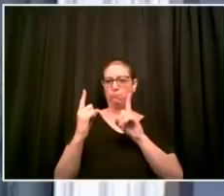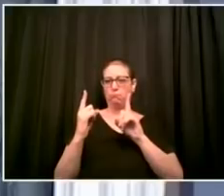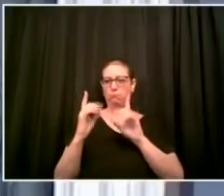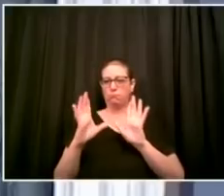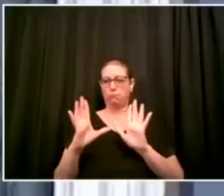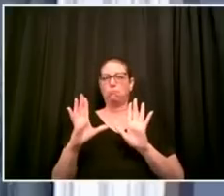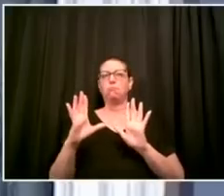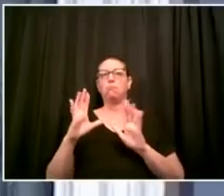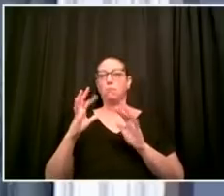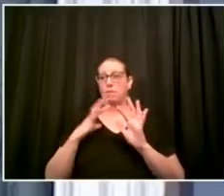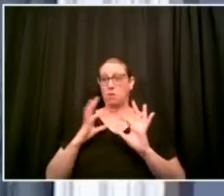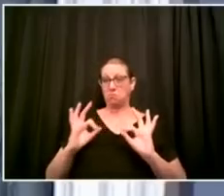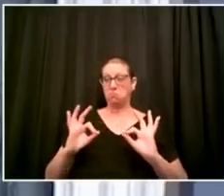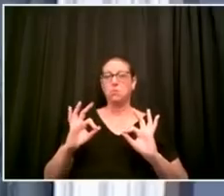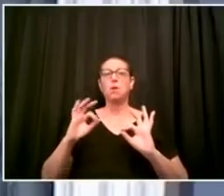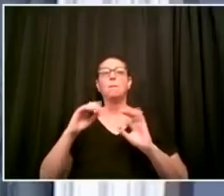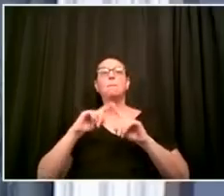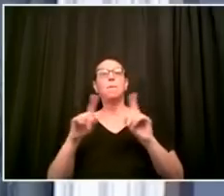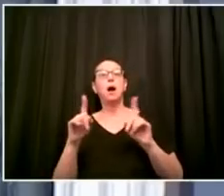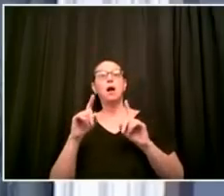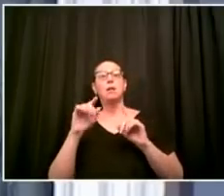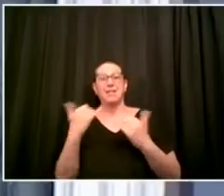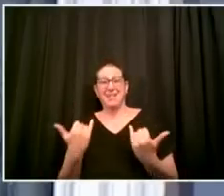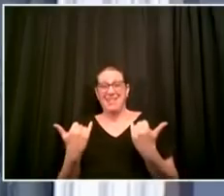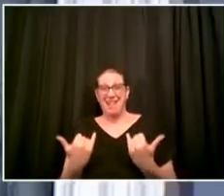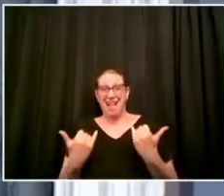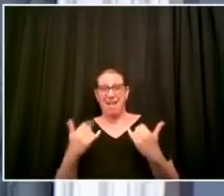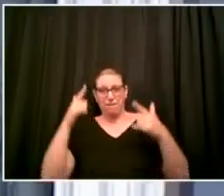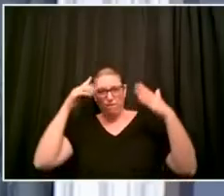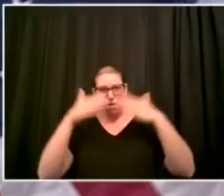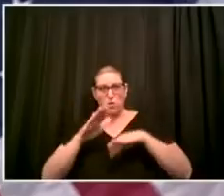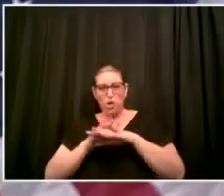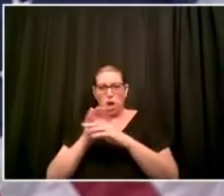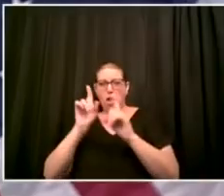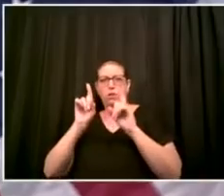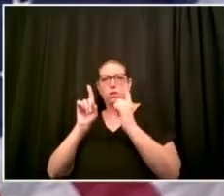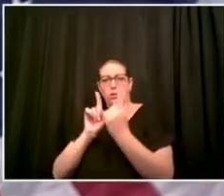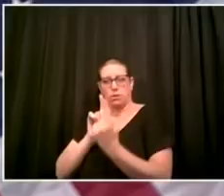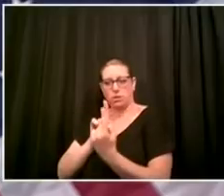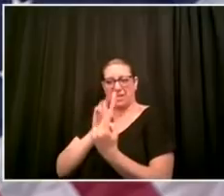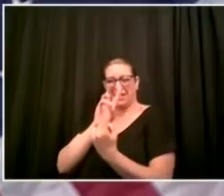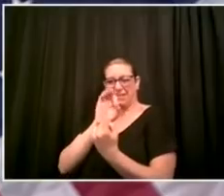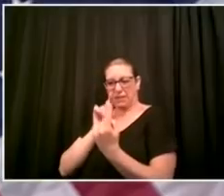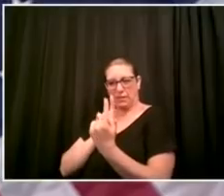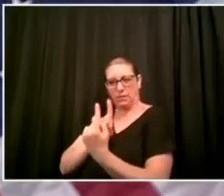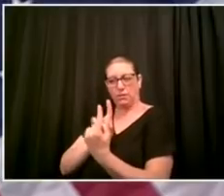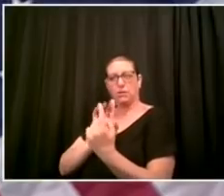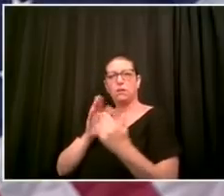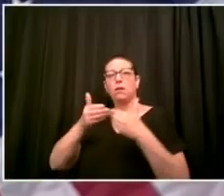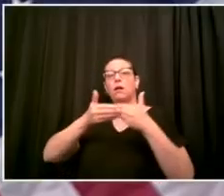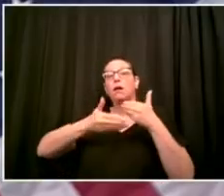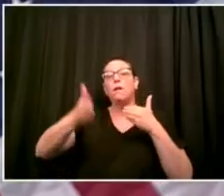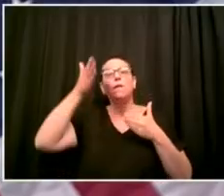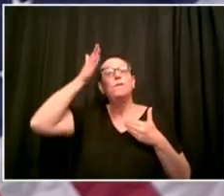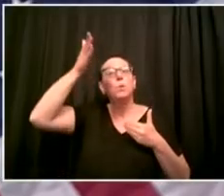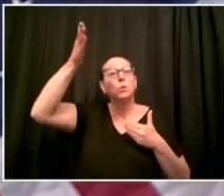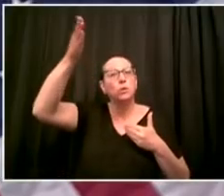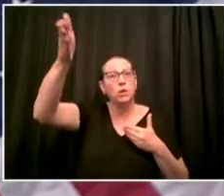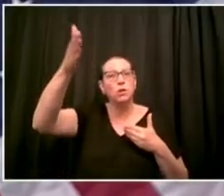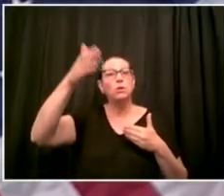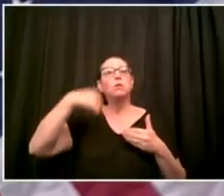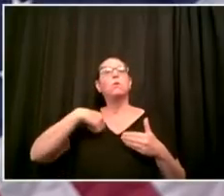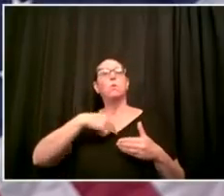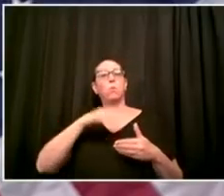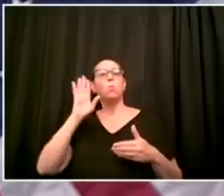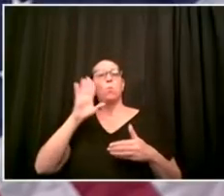taken. We're going to consider all options as the evidence guides us. And Aaron, I would just say that's a lot of people if you think about it.